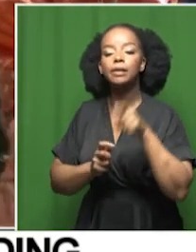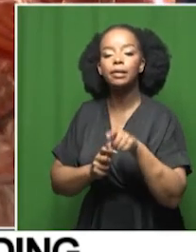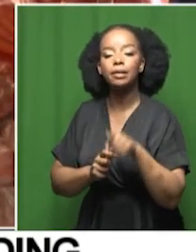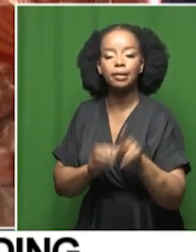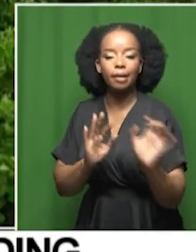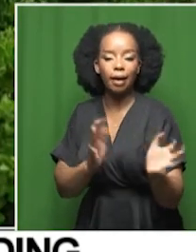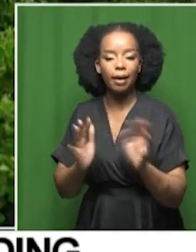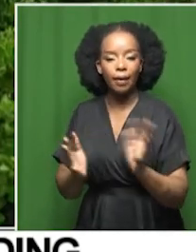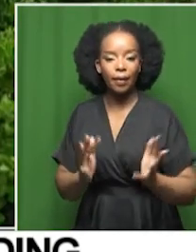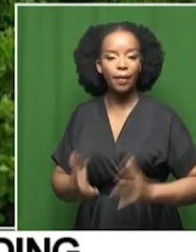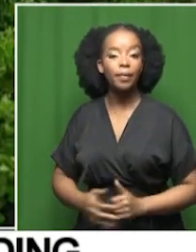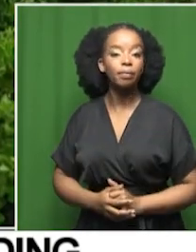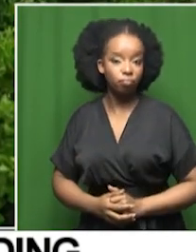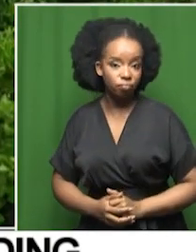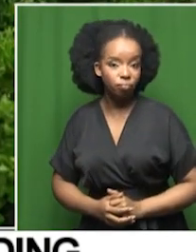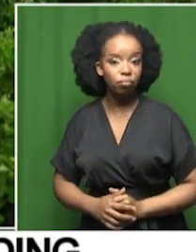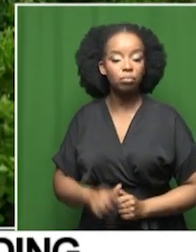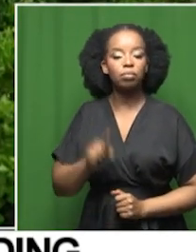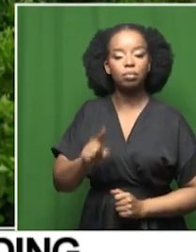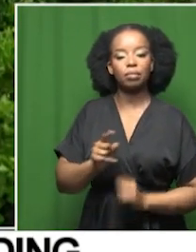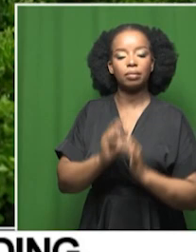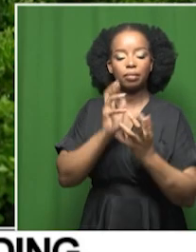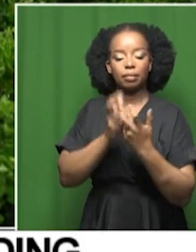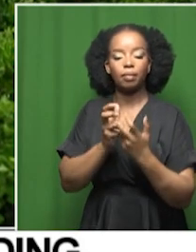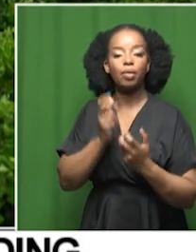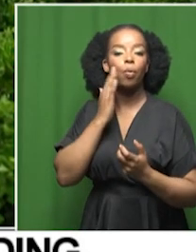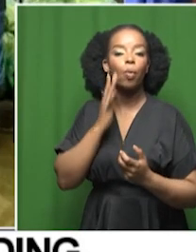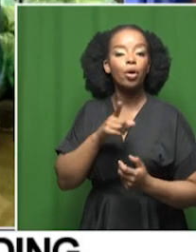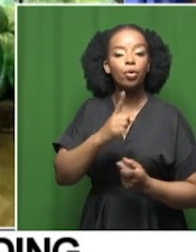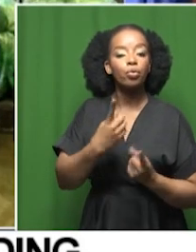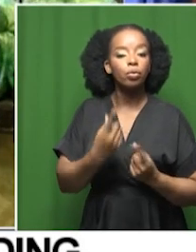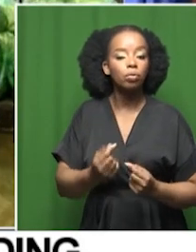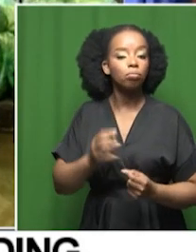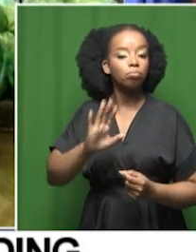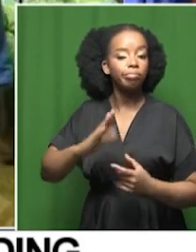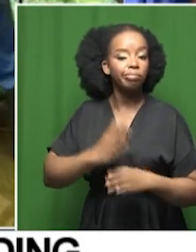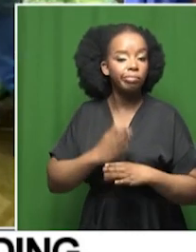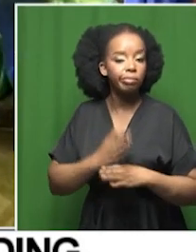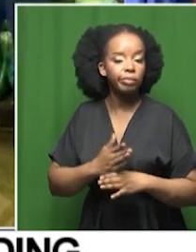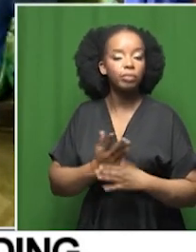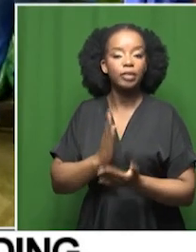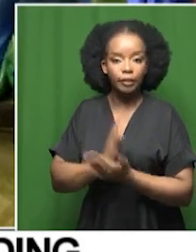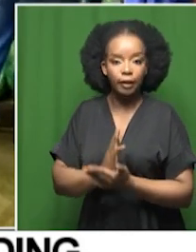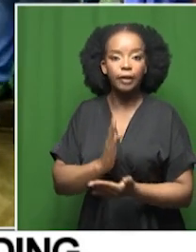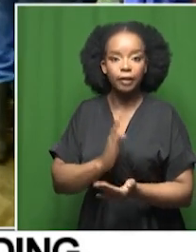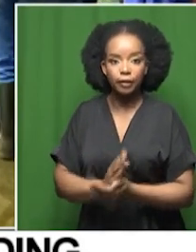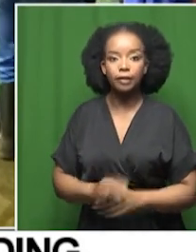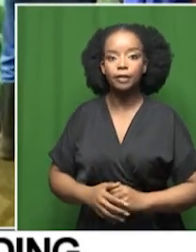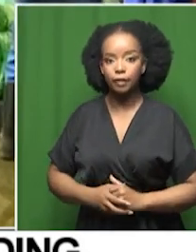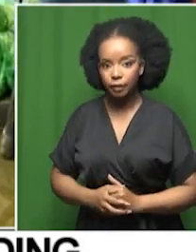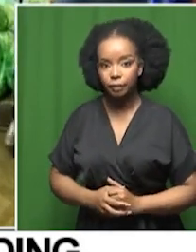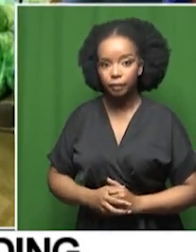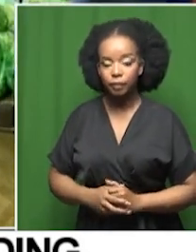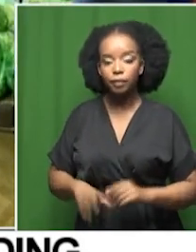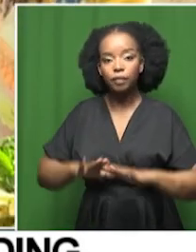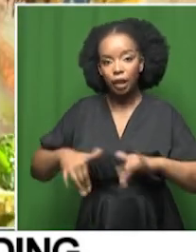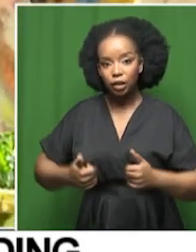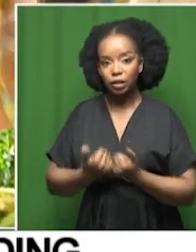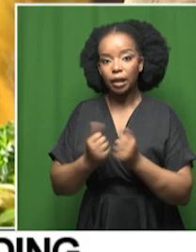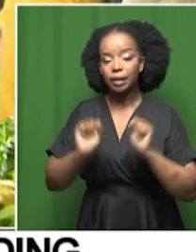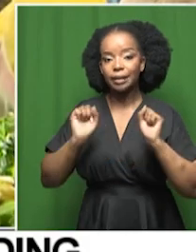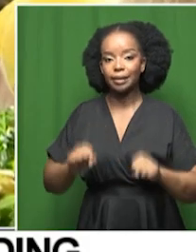power along the lines of, you know, of when you do have power, provided you have that certainty. The challenge, of course, the fundamental challenge will always